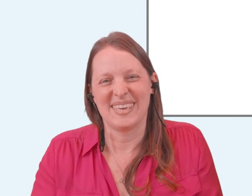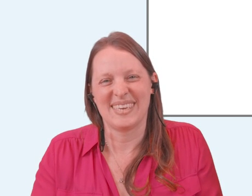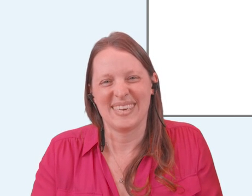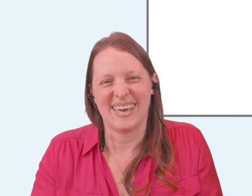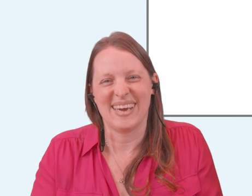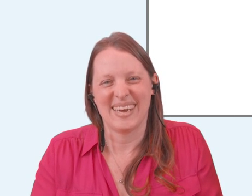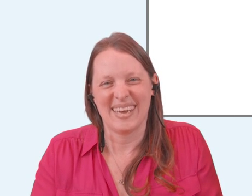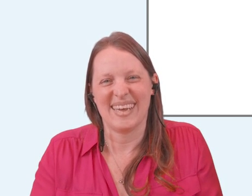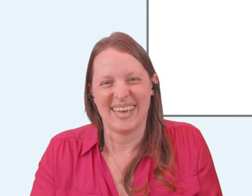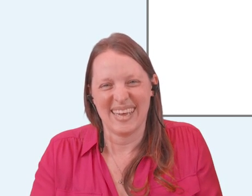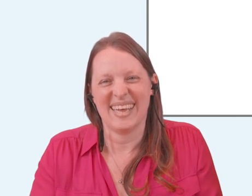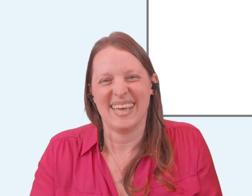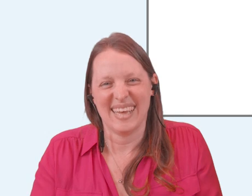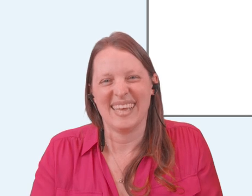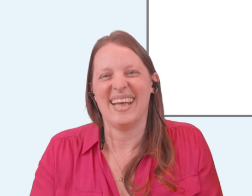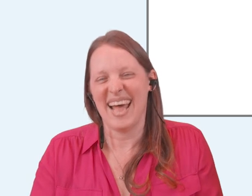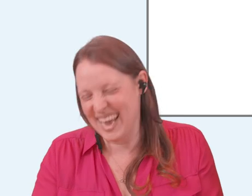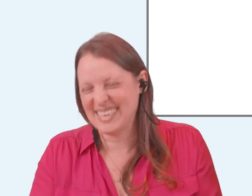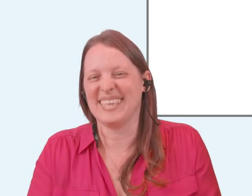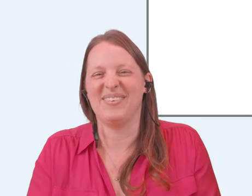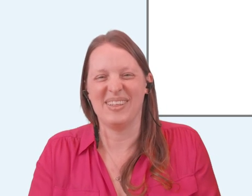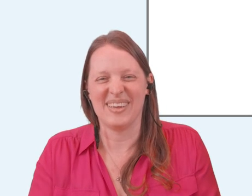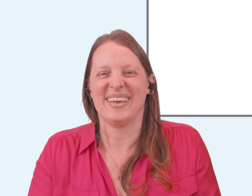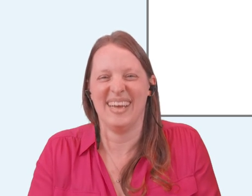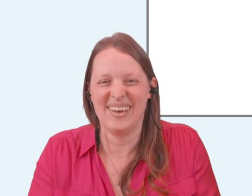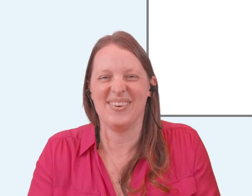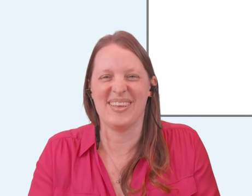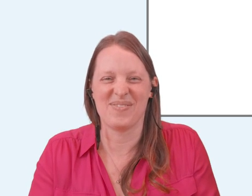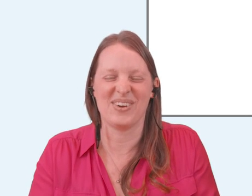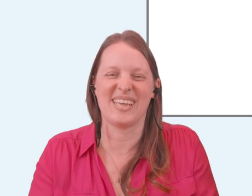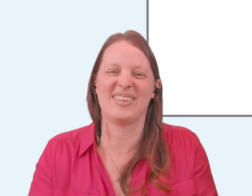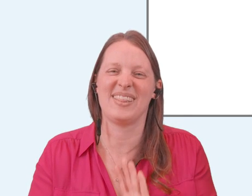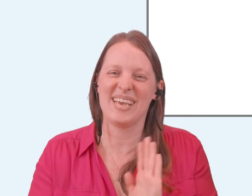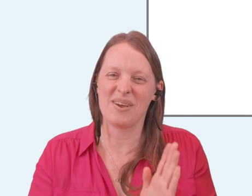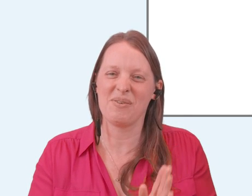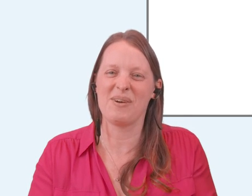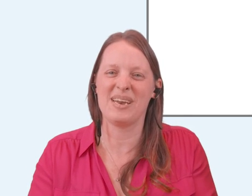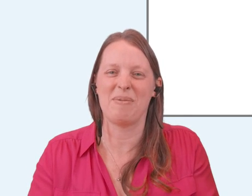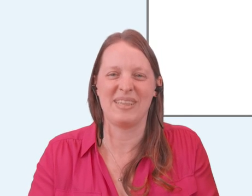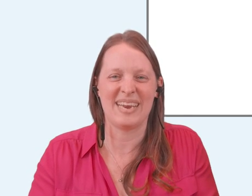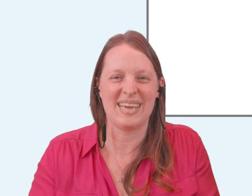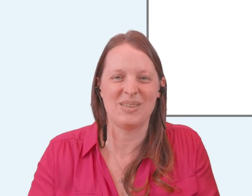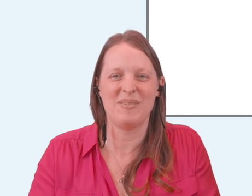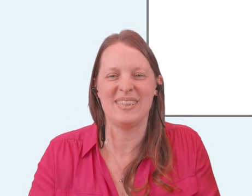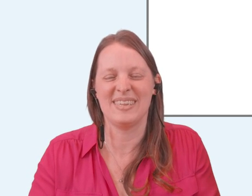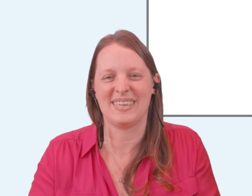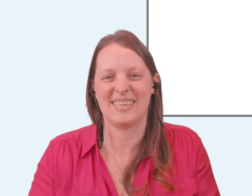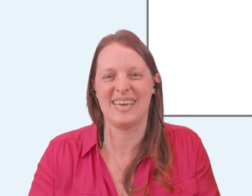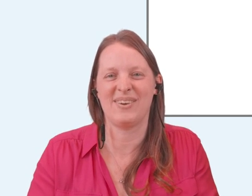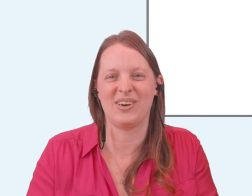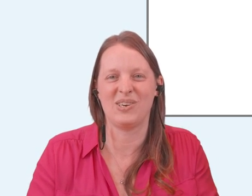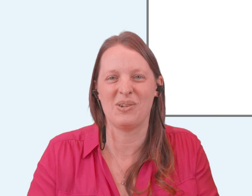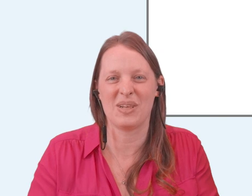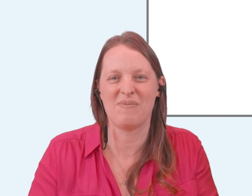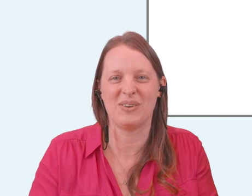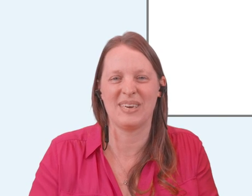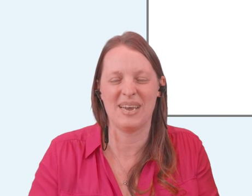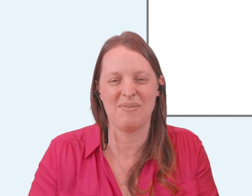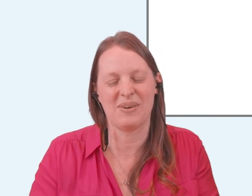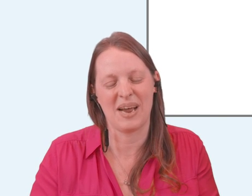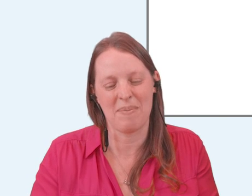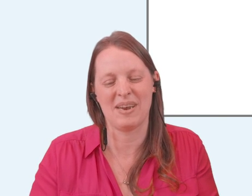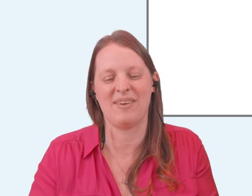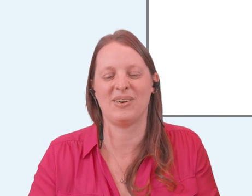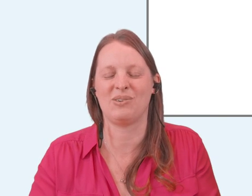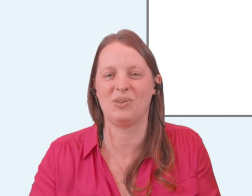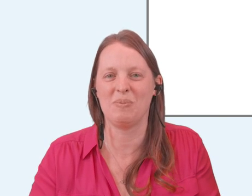Yes, Perfect. there will be. Excellent. Okay. We look forward to that. So thank you, everyone. I'm Helena Esmond. This is the end of our journal club for tonight.